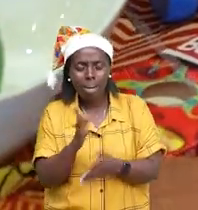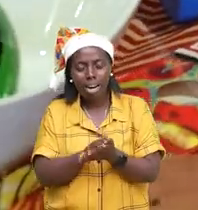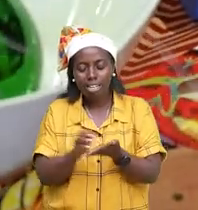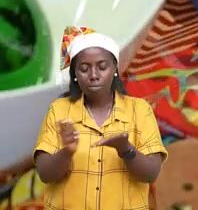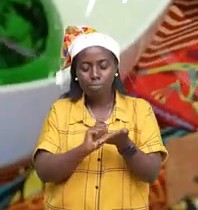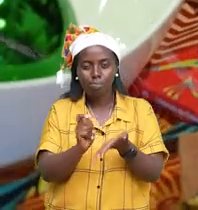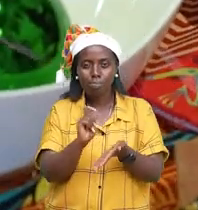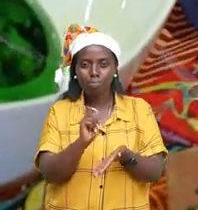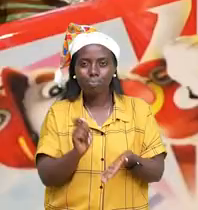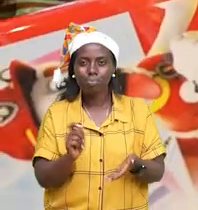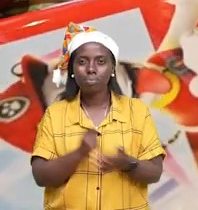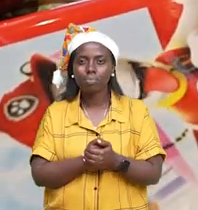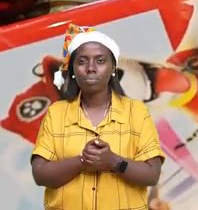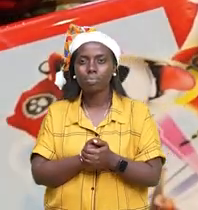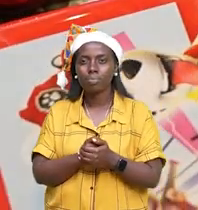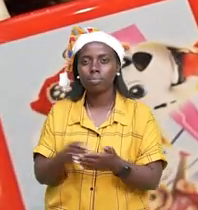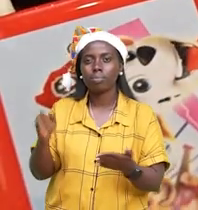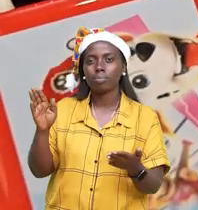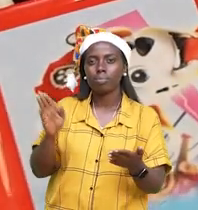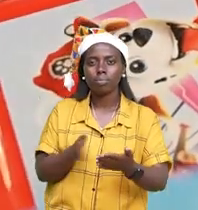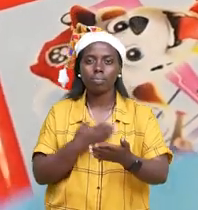some crayons.